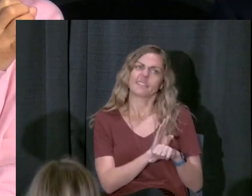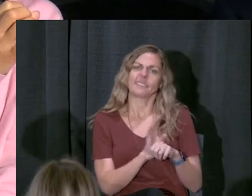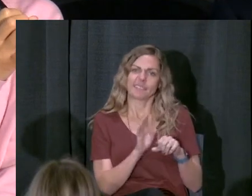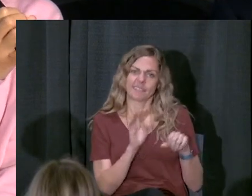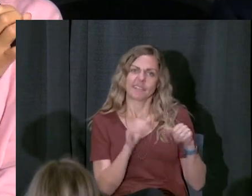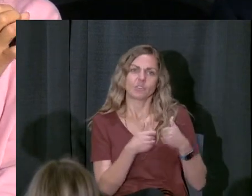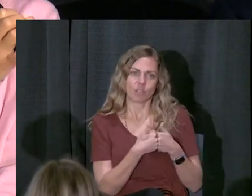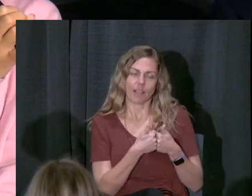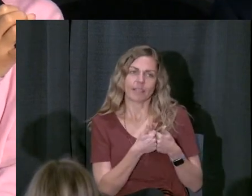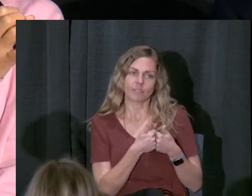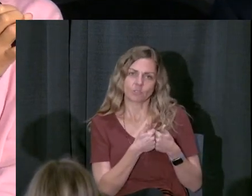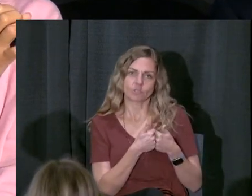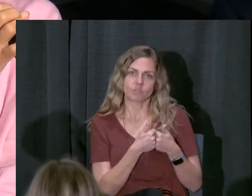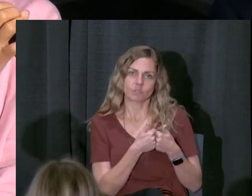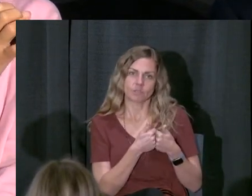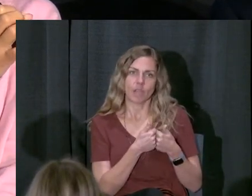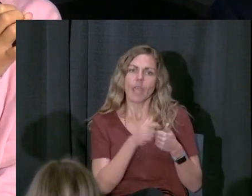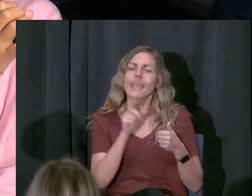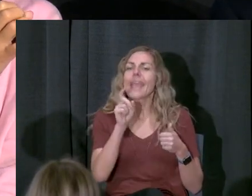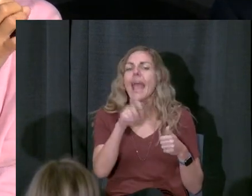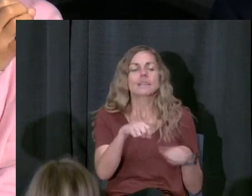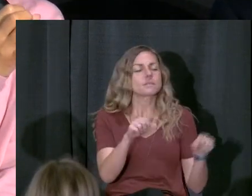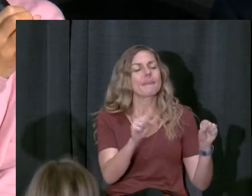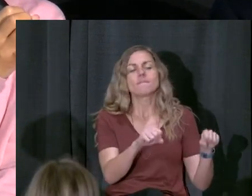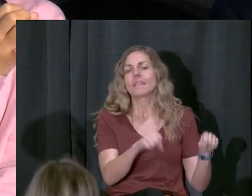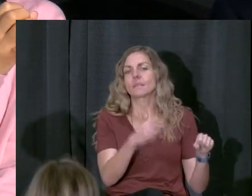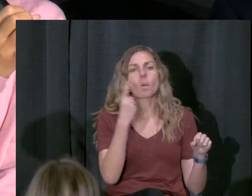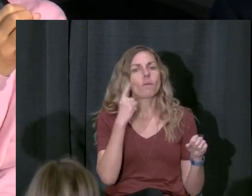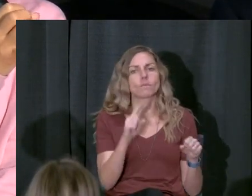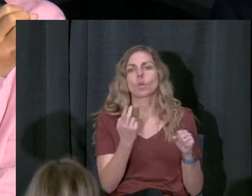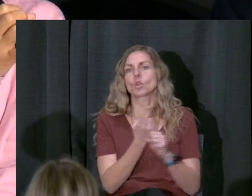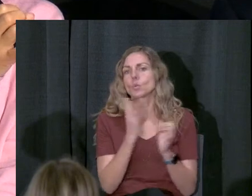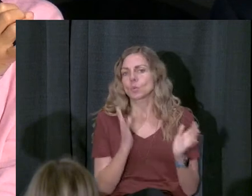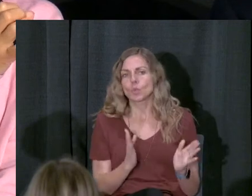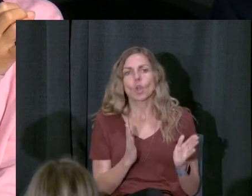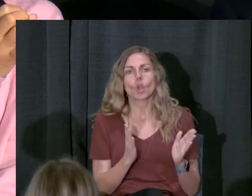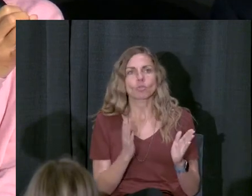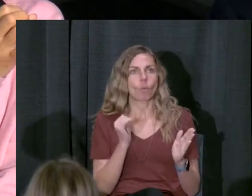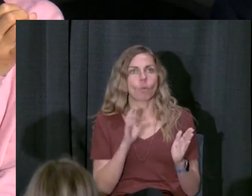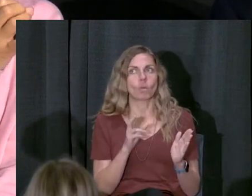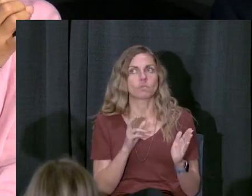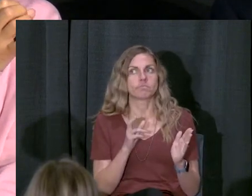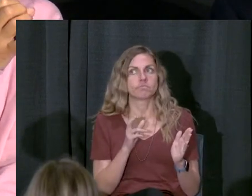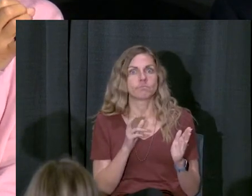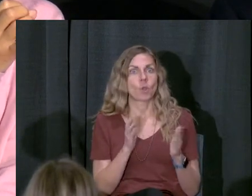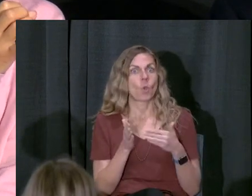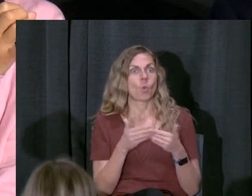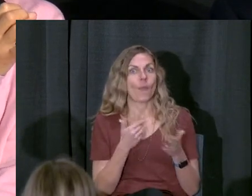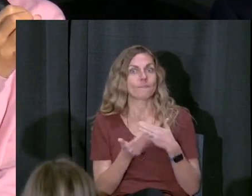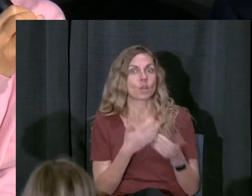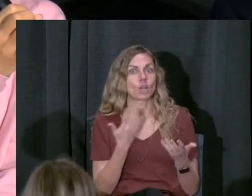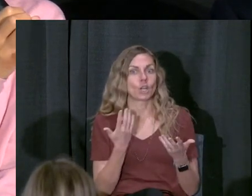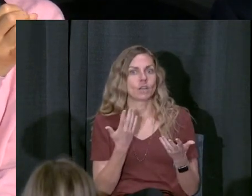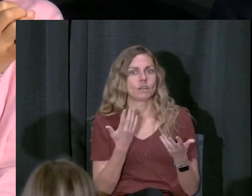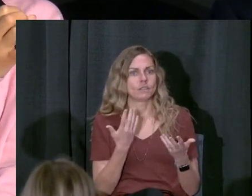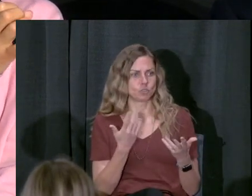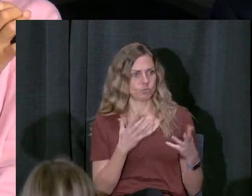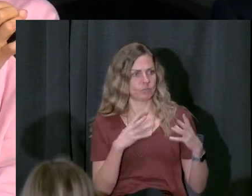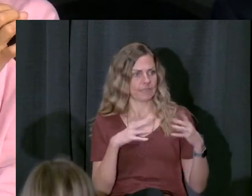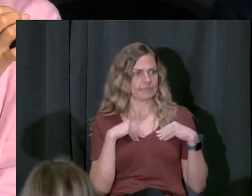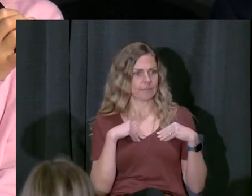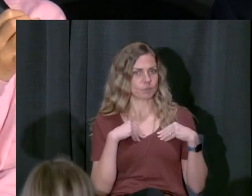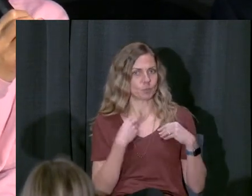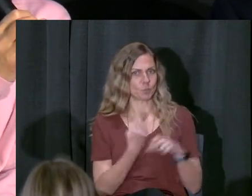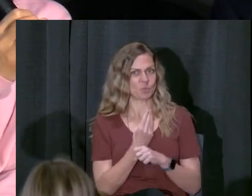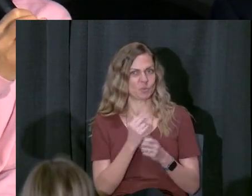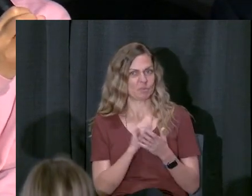be feasible for users or for whoever to accept this kind of